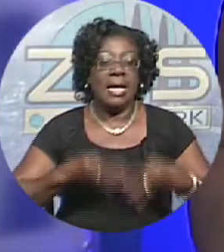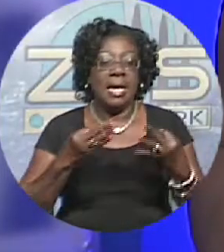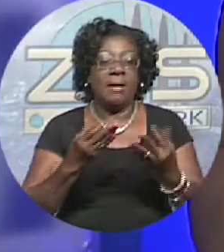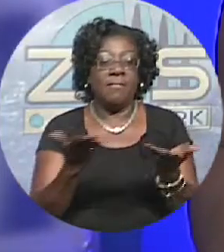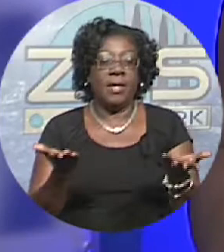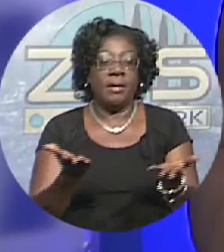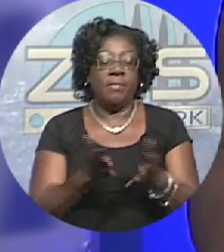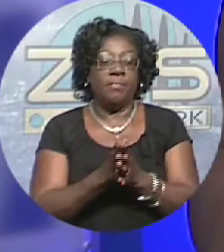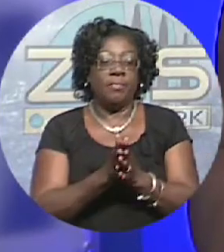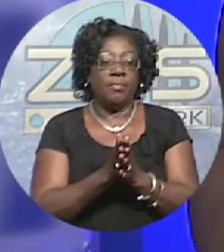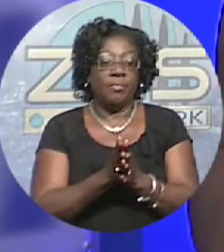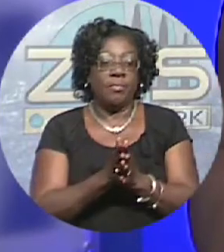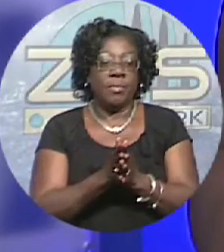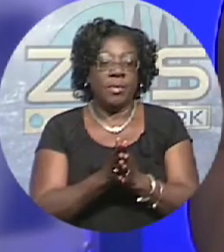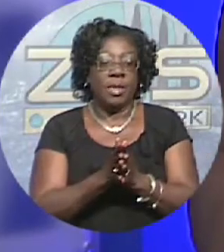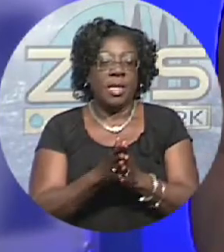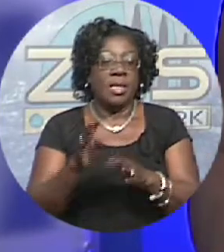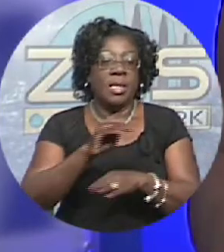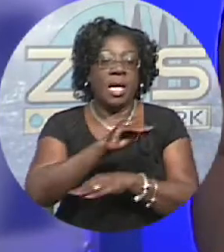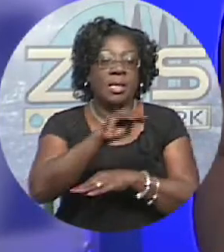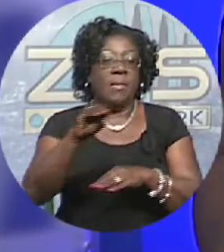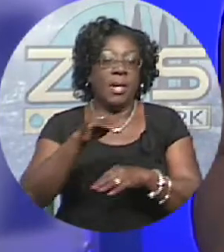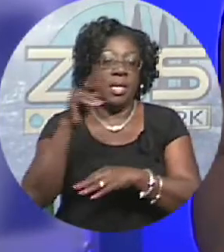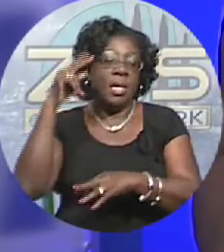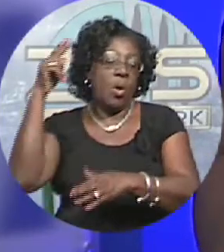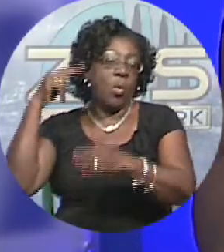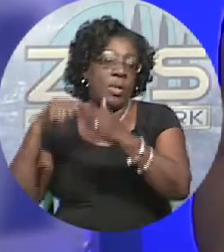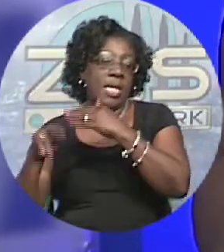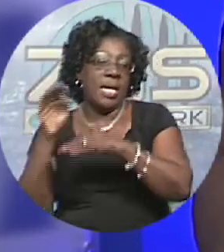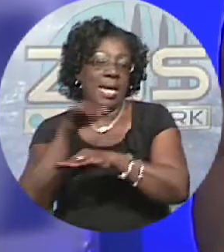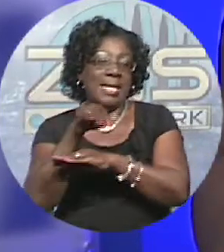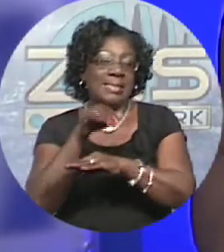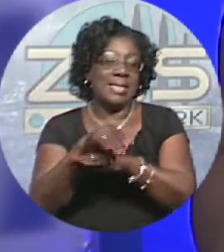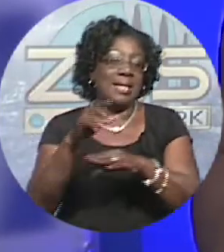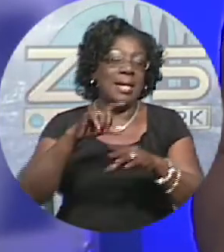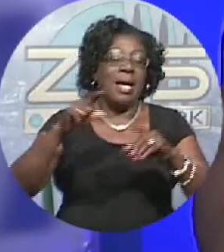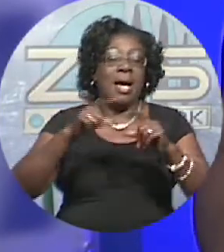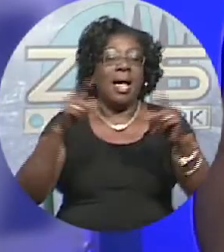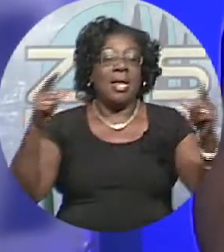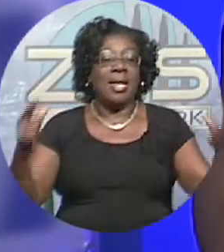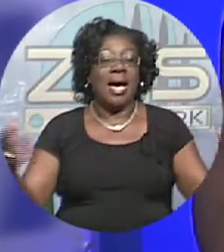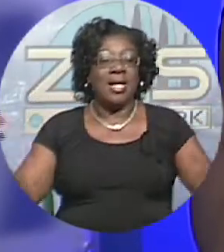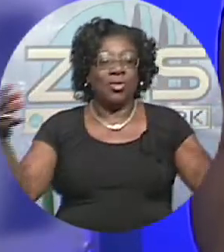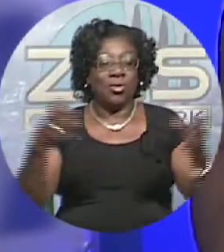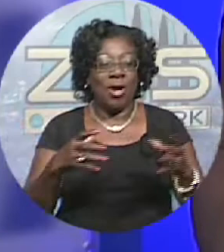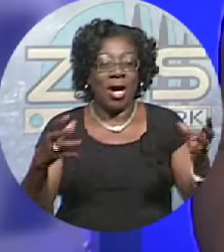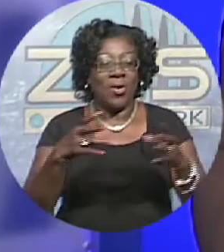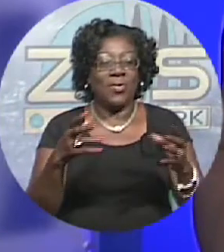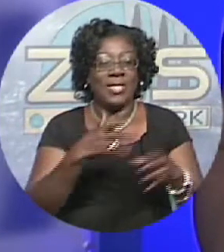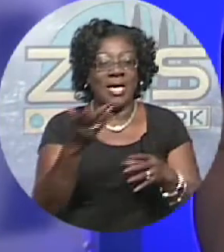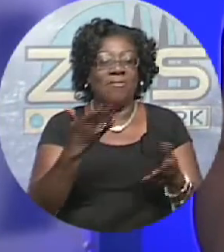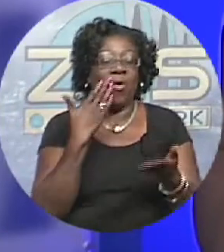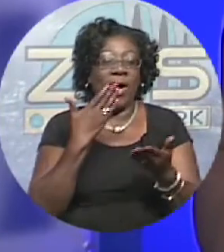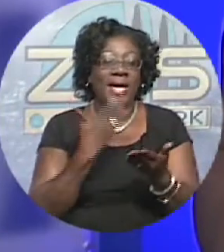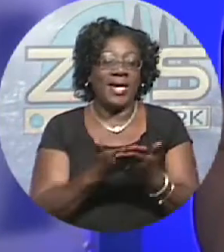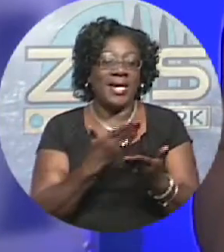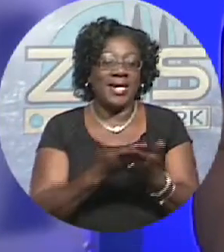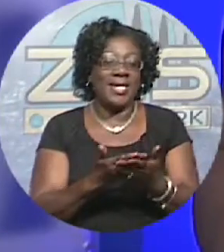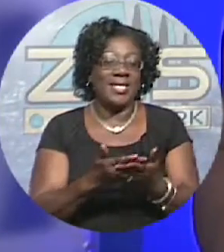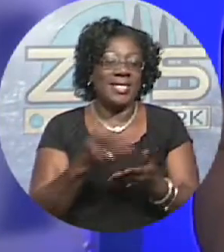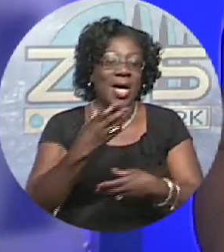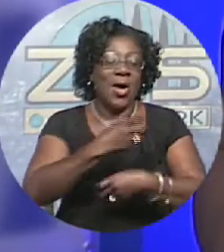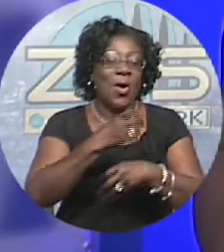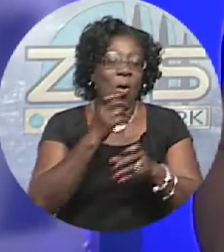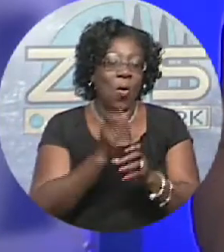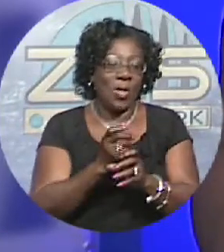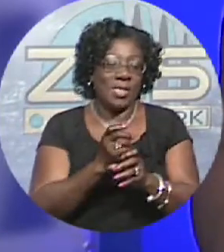room only at the Melia Nassau Beach Resort's ballroom in Cable Beach last night, all for a great cause. The 14th annual Cancer Ball brought philanthropy